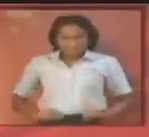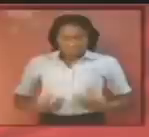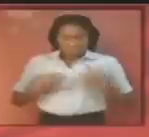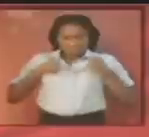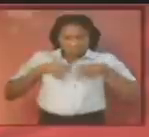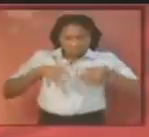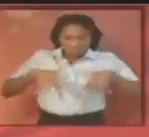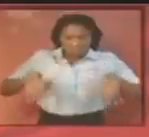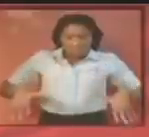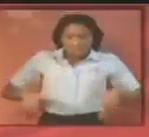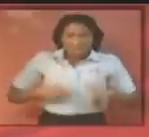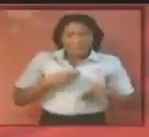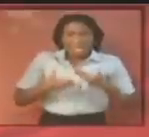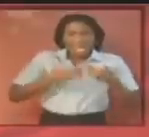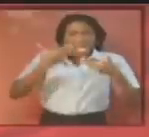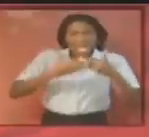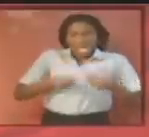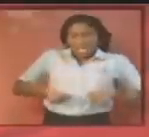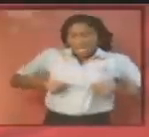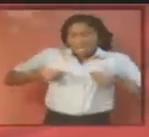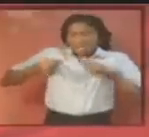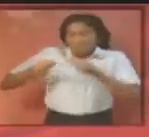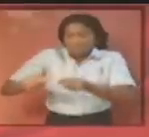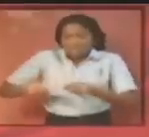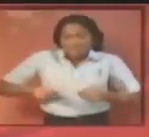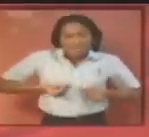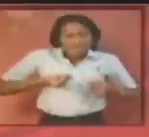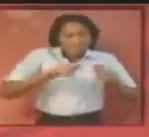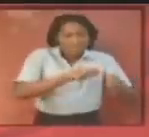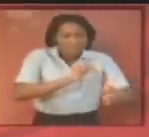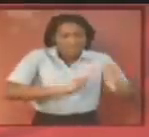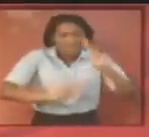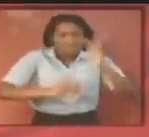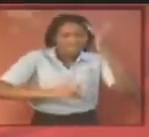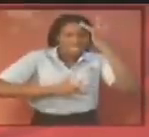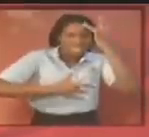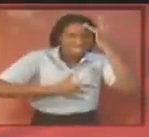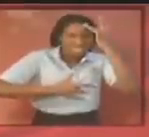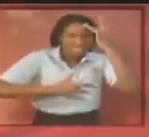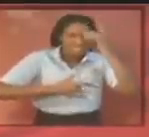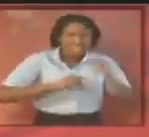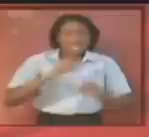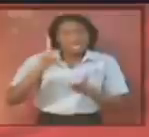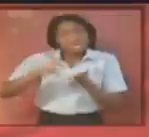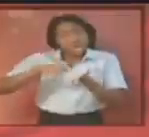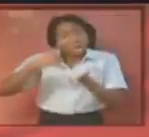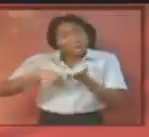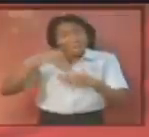replication process of the virus where it's being copied, you can get errors